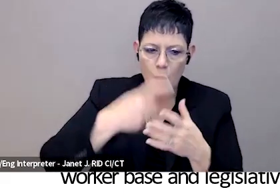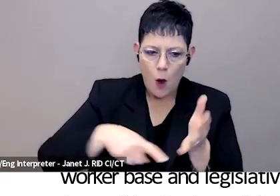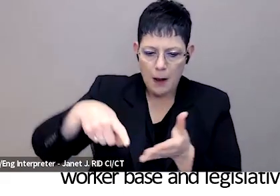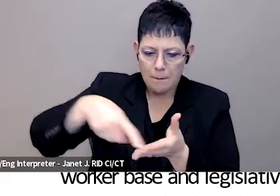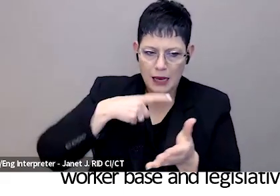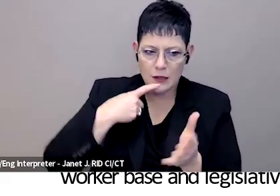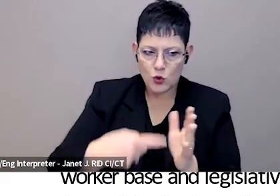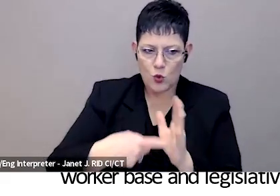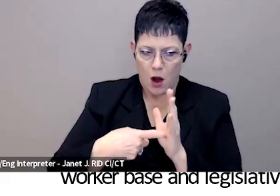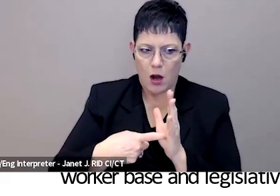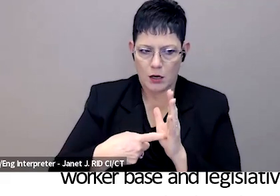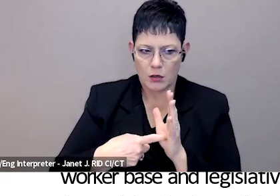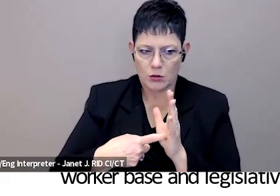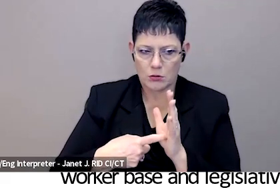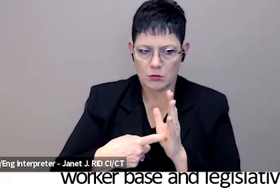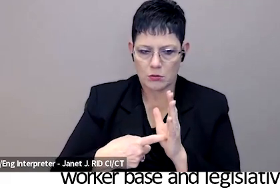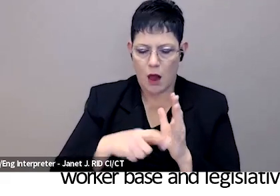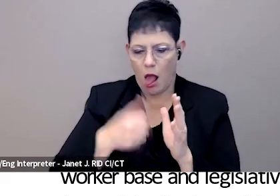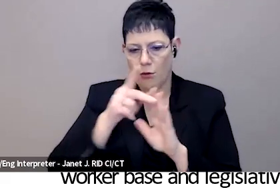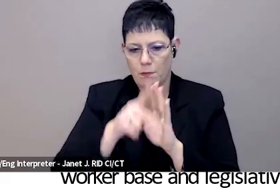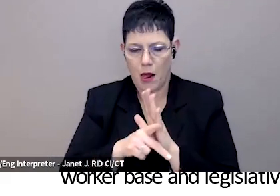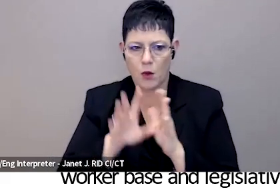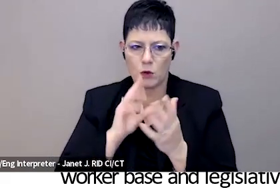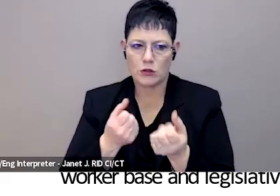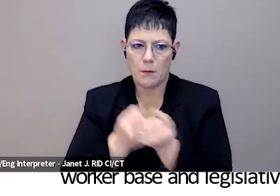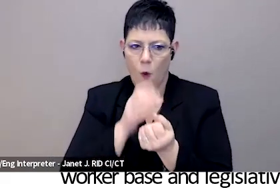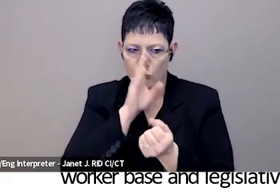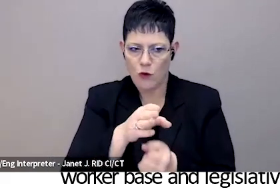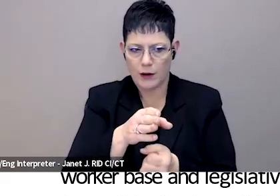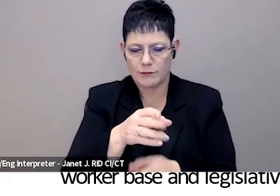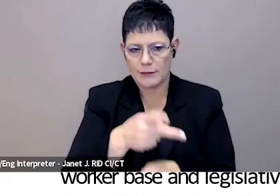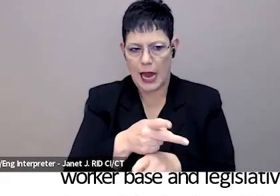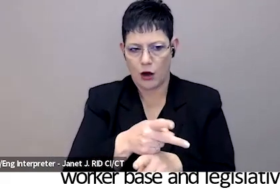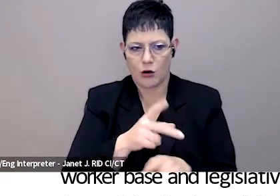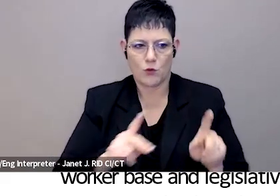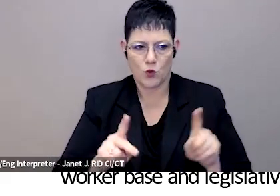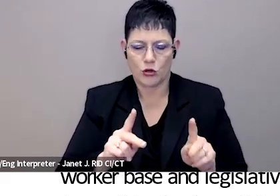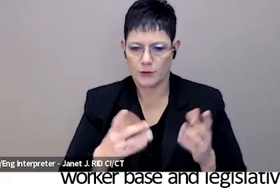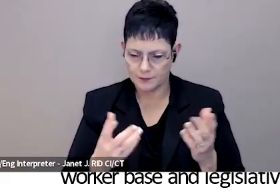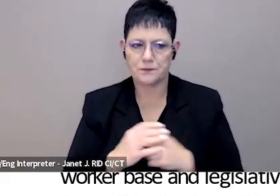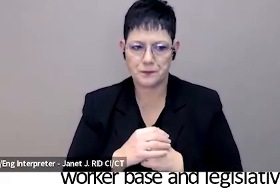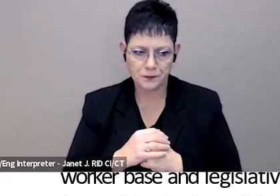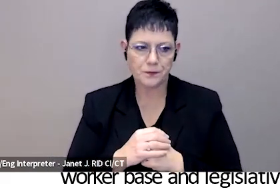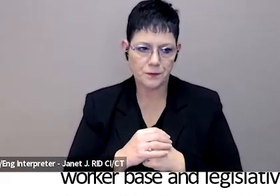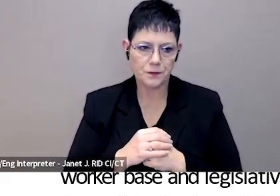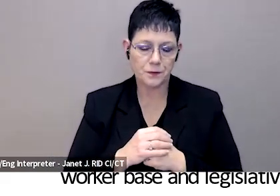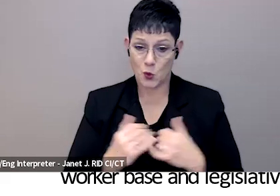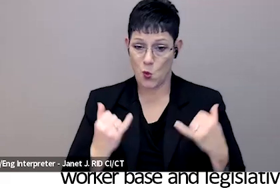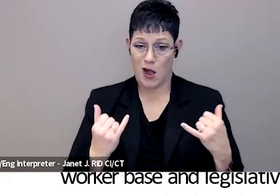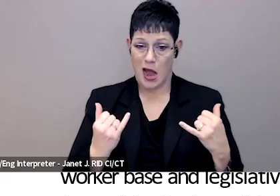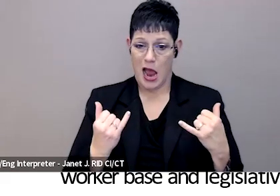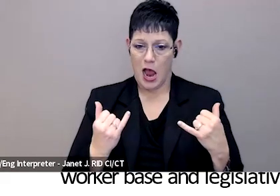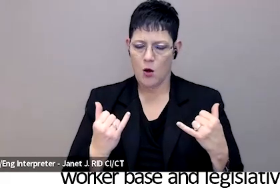needed, and other policies that would support the direct care workers. And so it's, and right now we're working